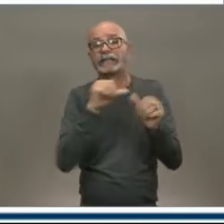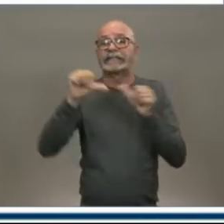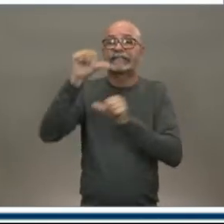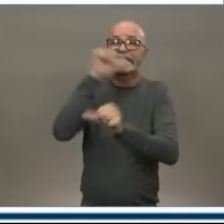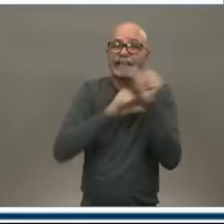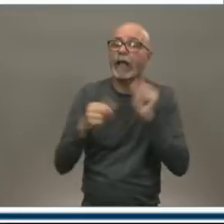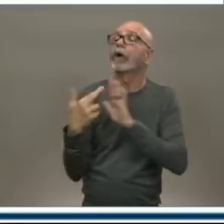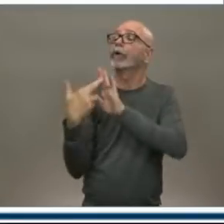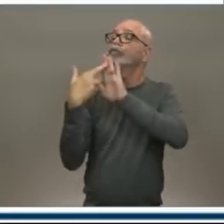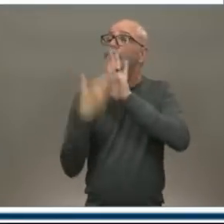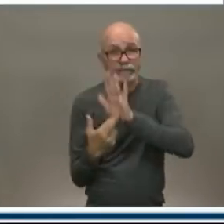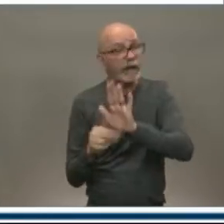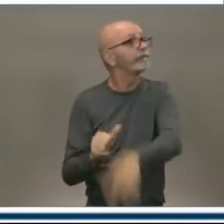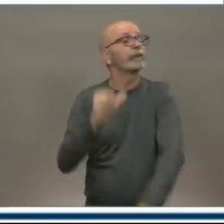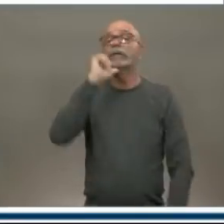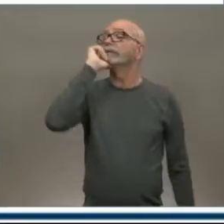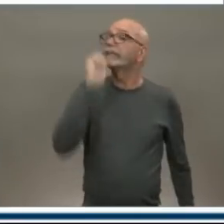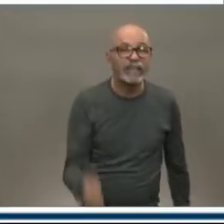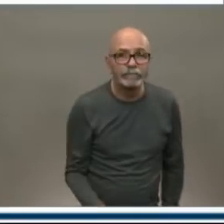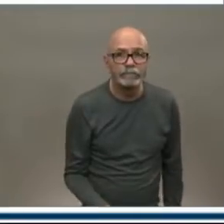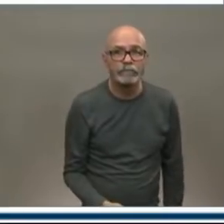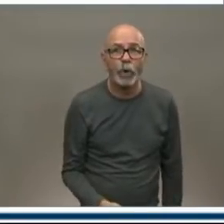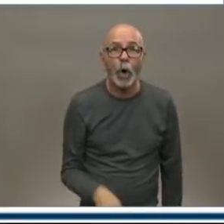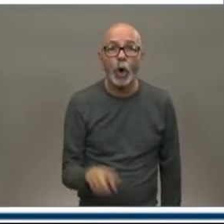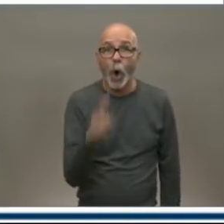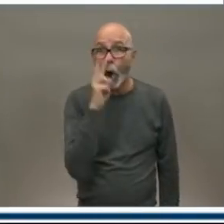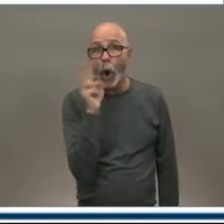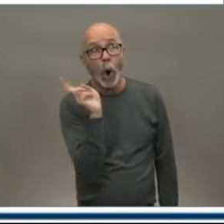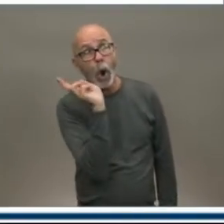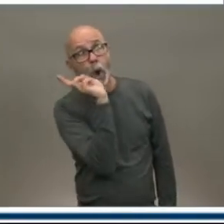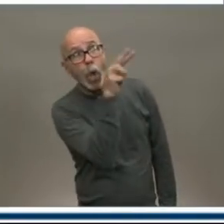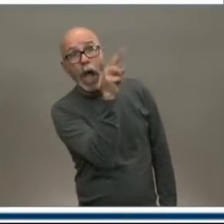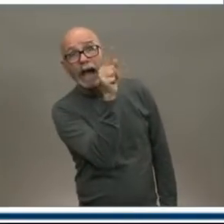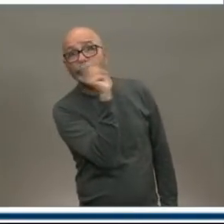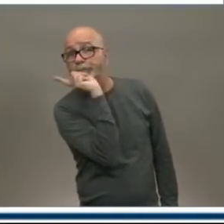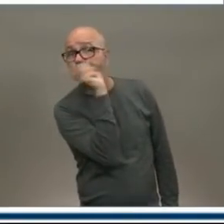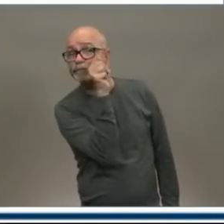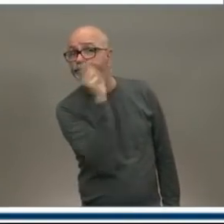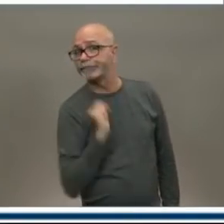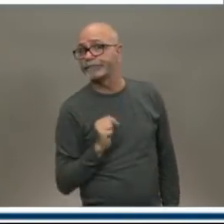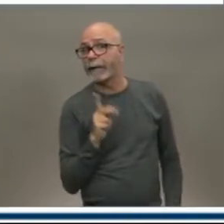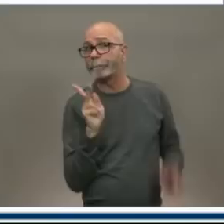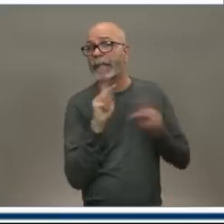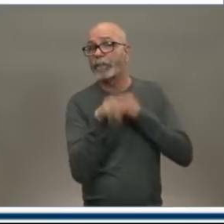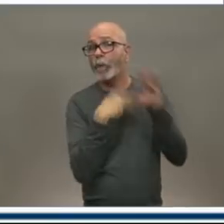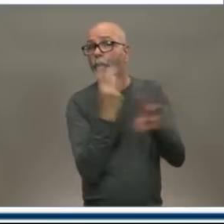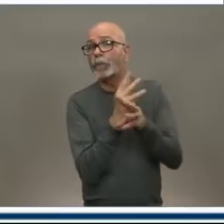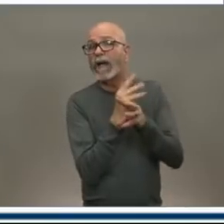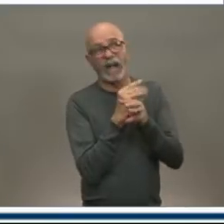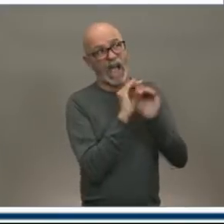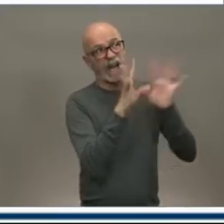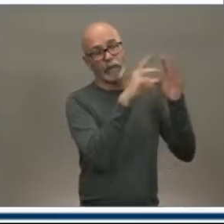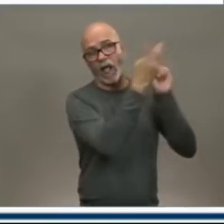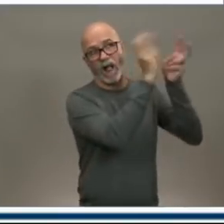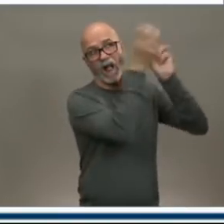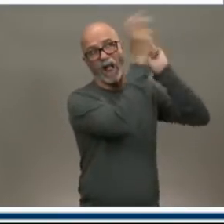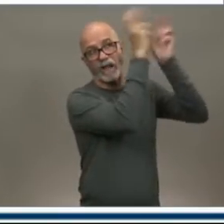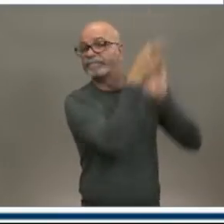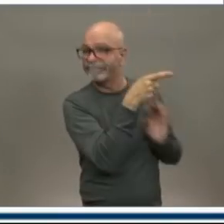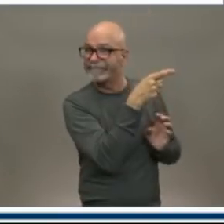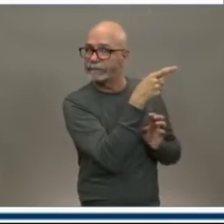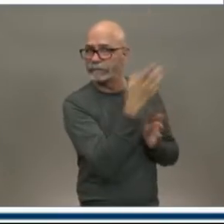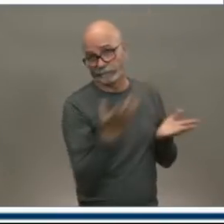around the country or look across the border. The evidence is clear. There's a reason cases are on the